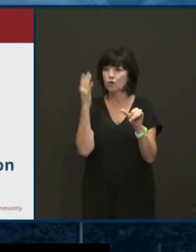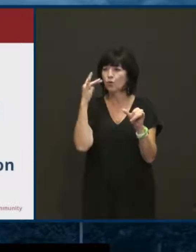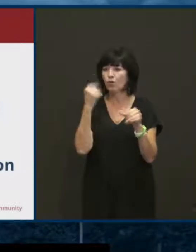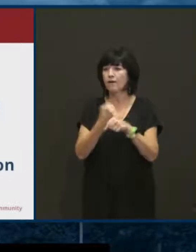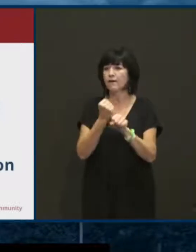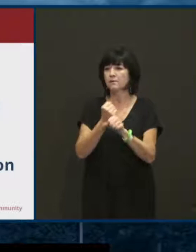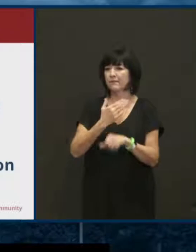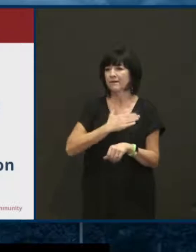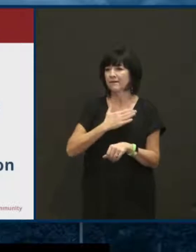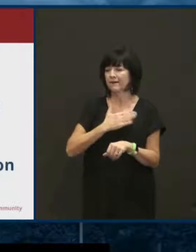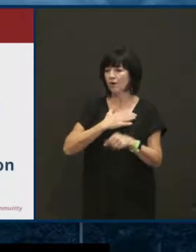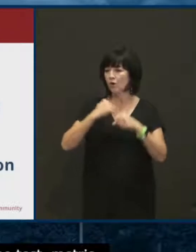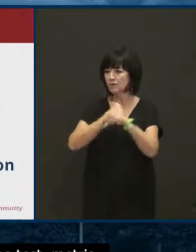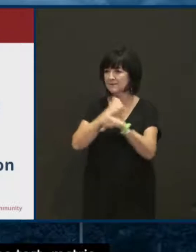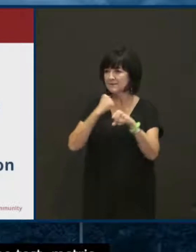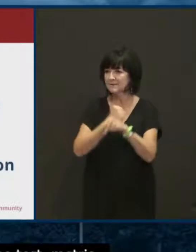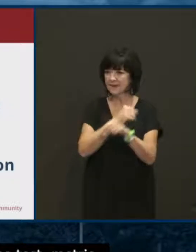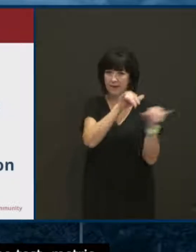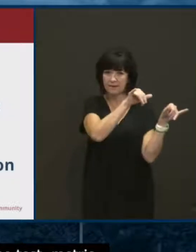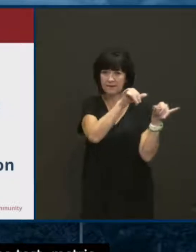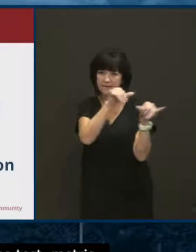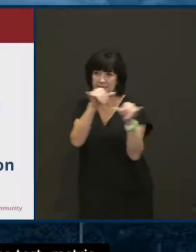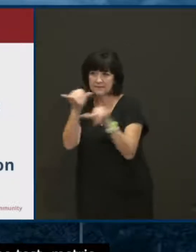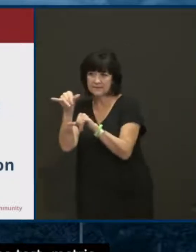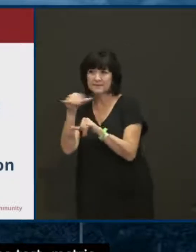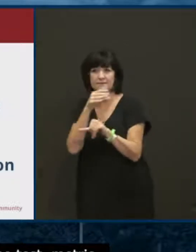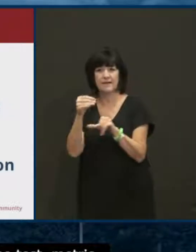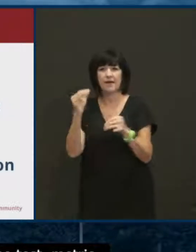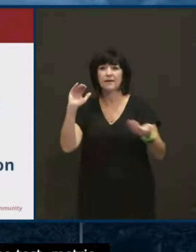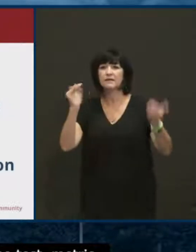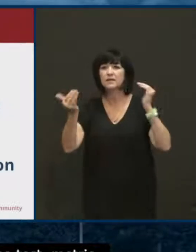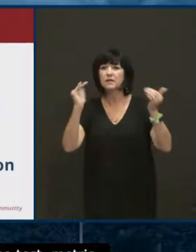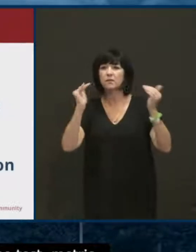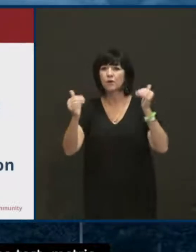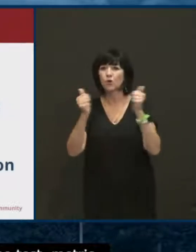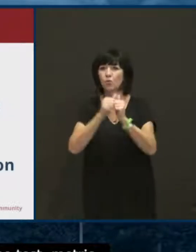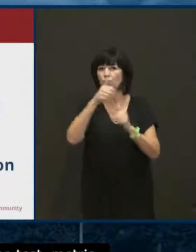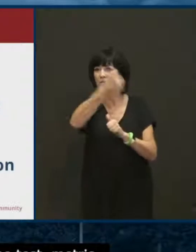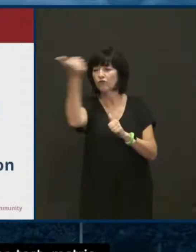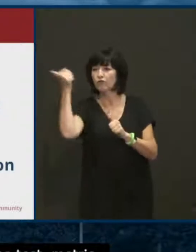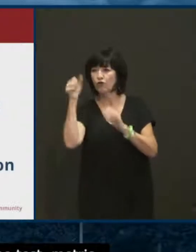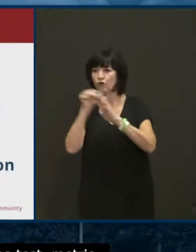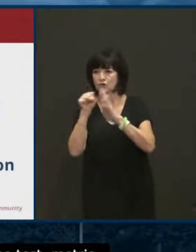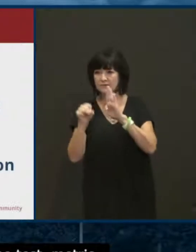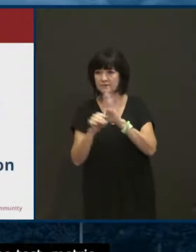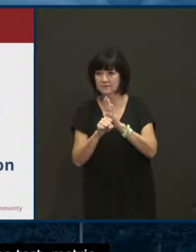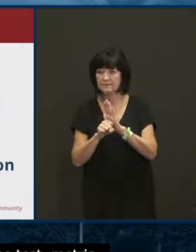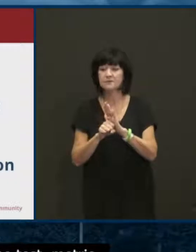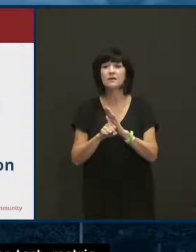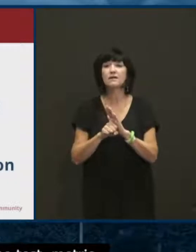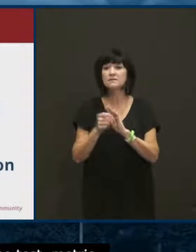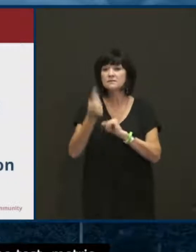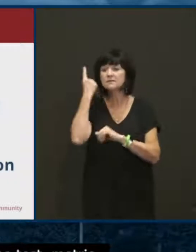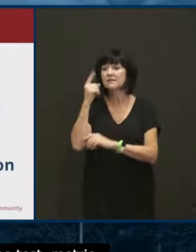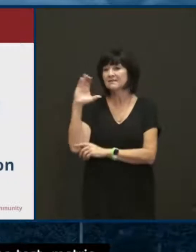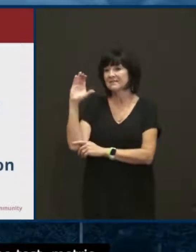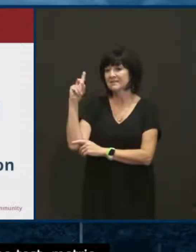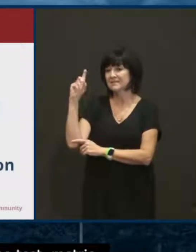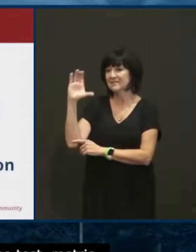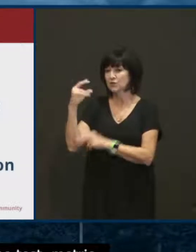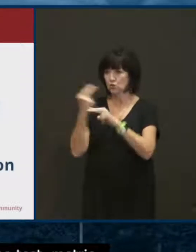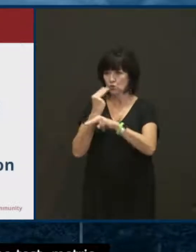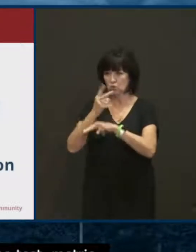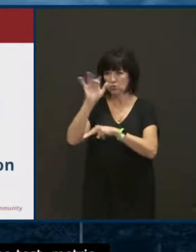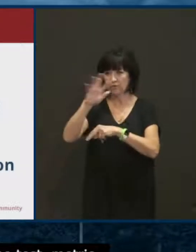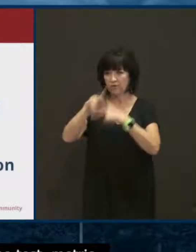data consistent and comparable across states. CDC is using this, Johns Hopkins is using this, New